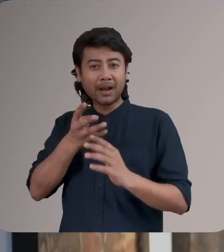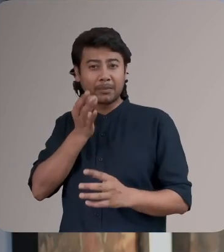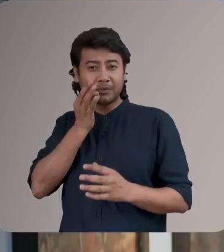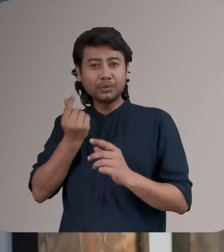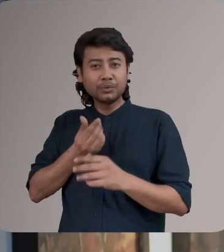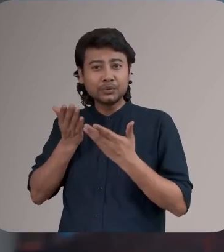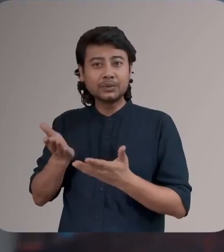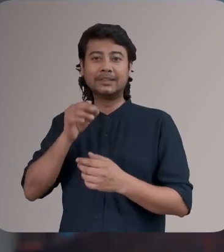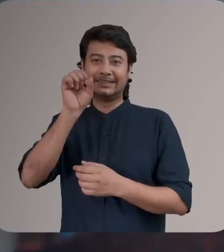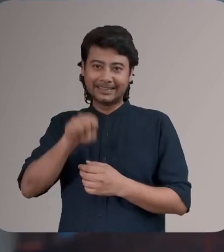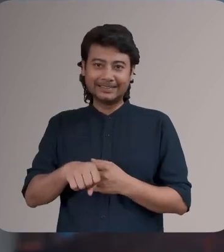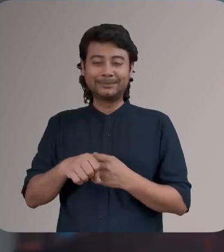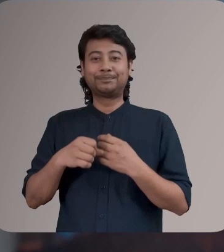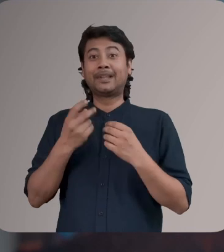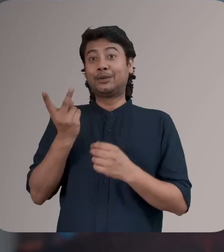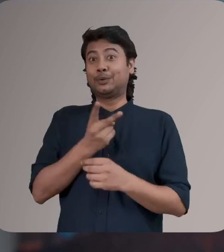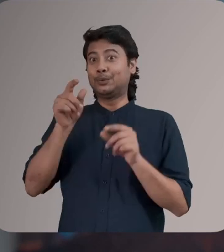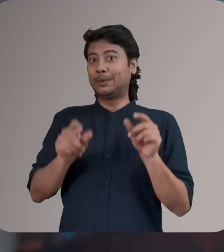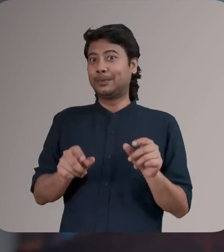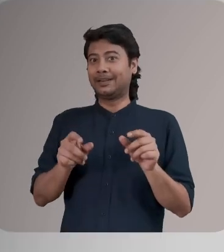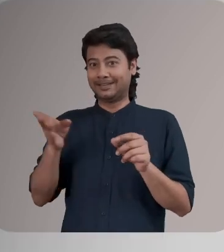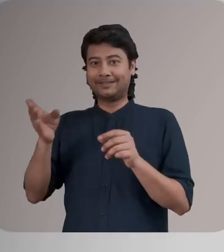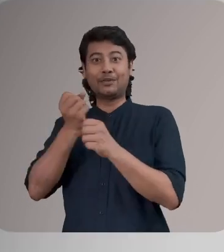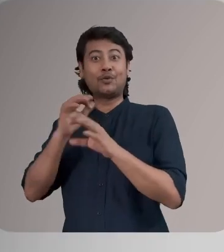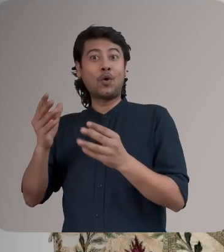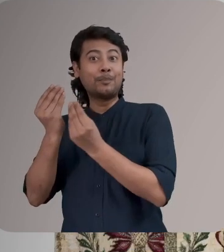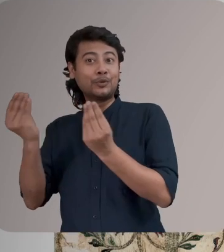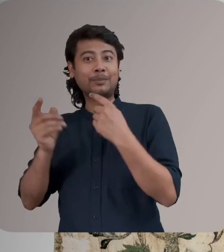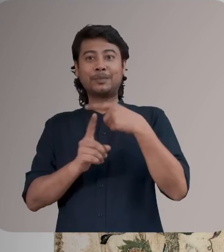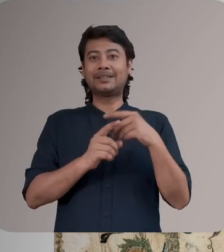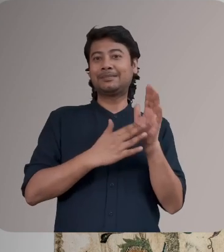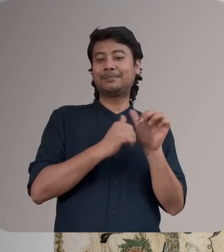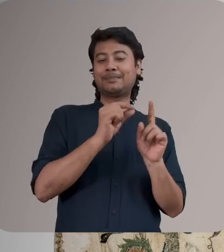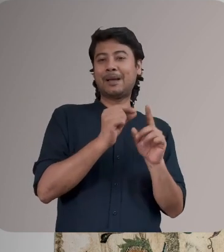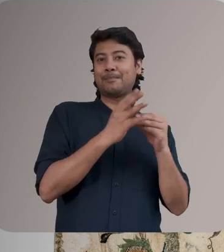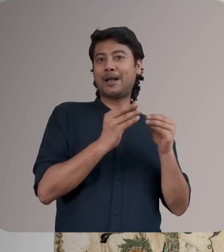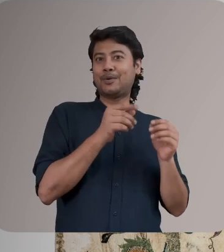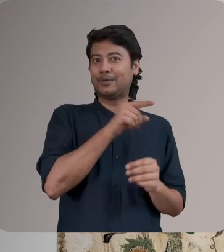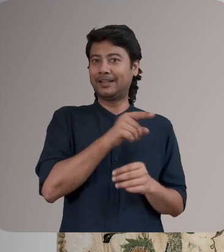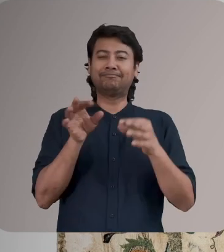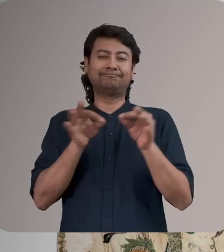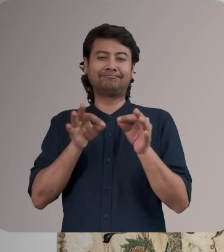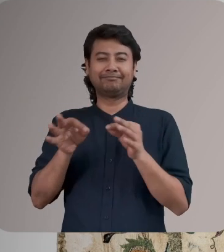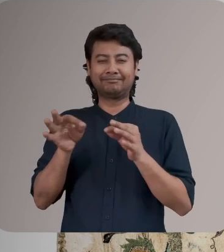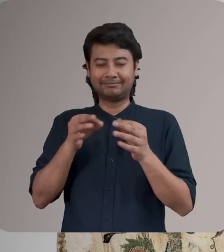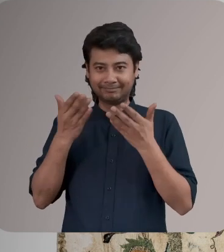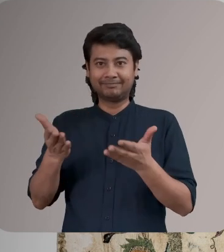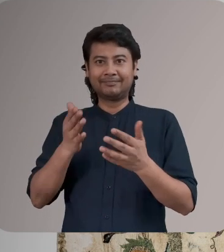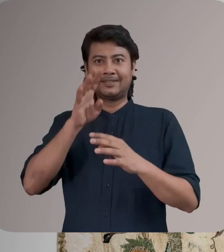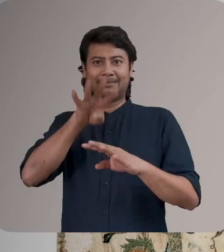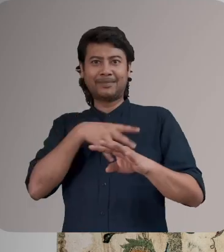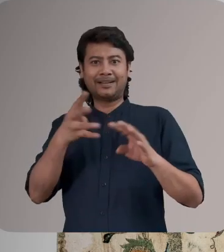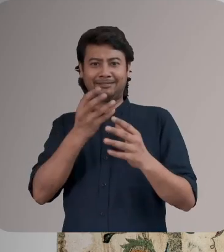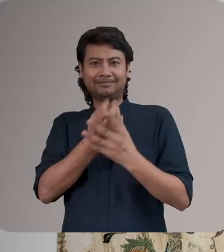Gunjan from the Museum of Christian Art and Kurali from the MAP team as they decipher these two works, how the pineapple is